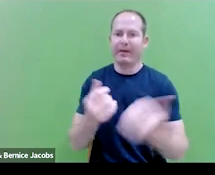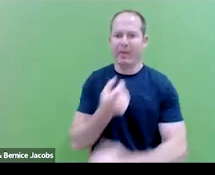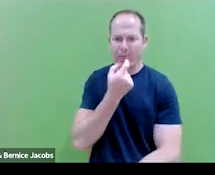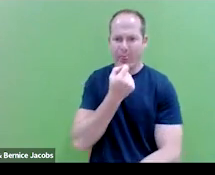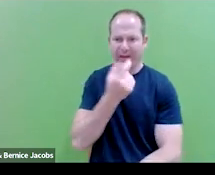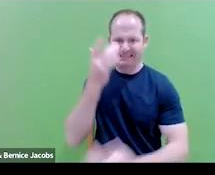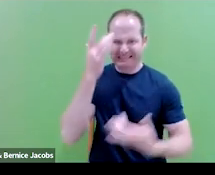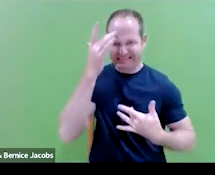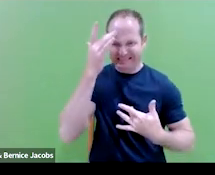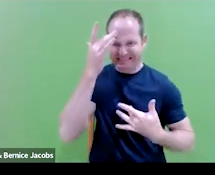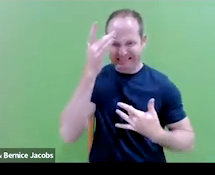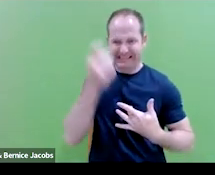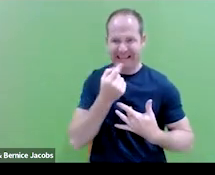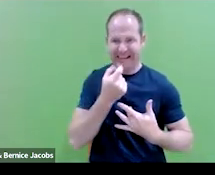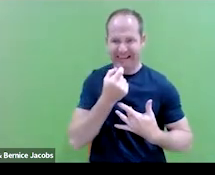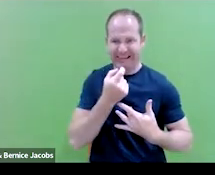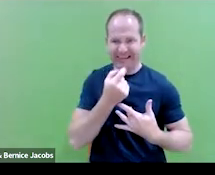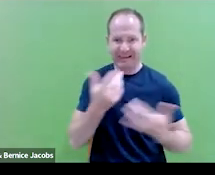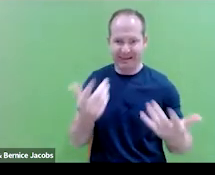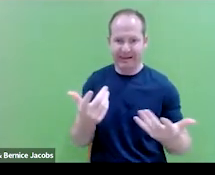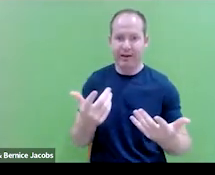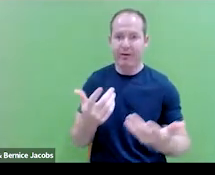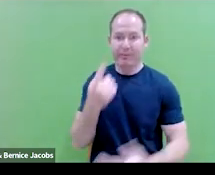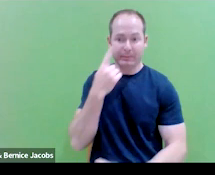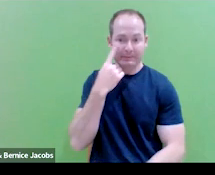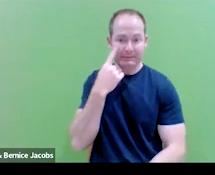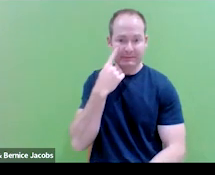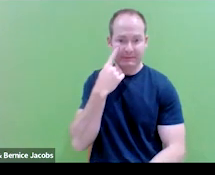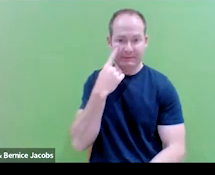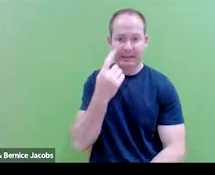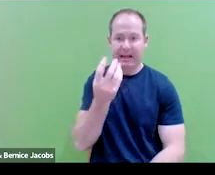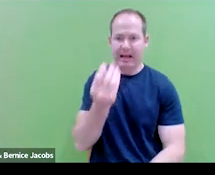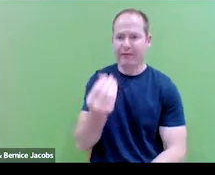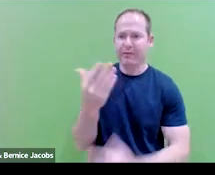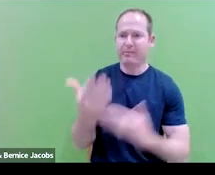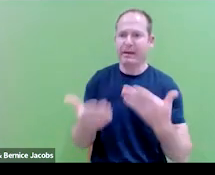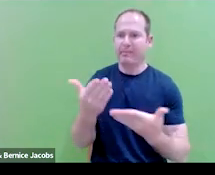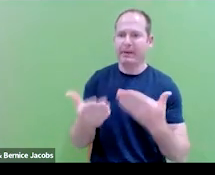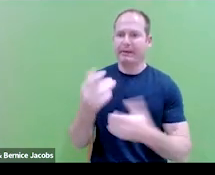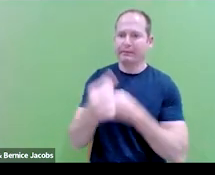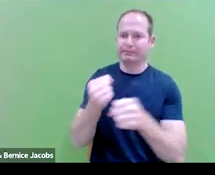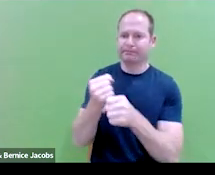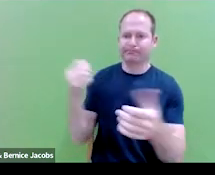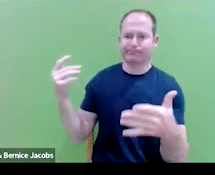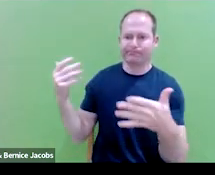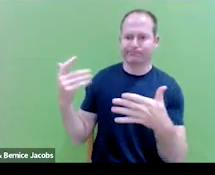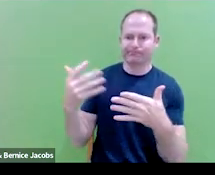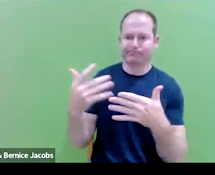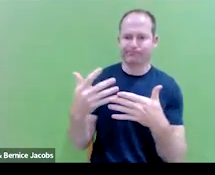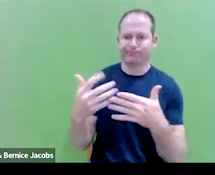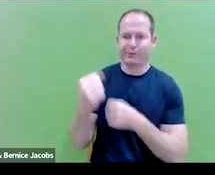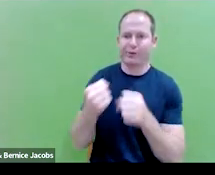so pain medication, which only recently in South Africa, probably the last couple of years, had started having Braille on